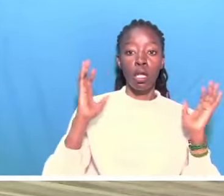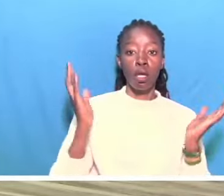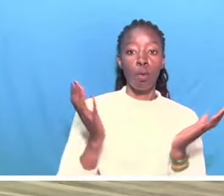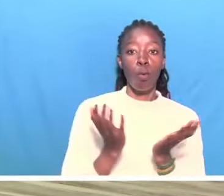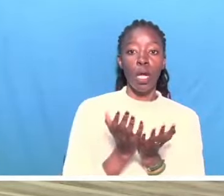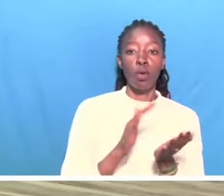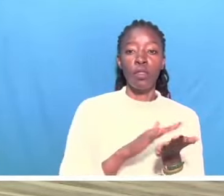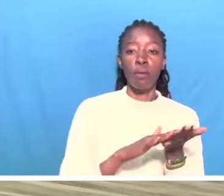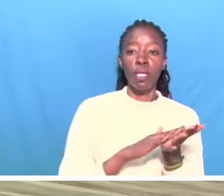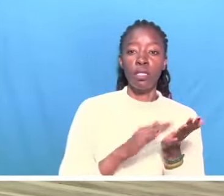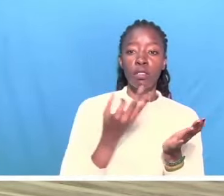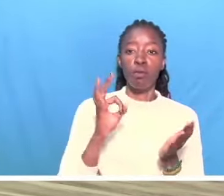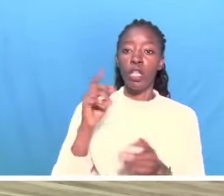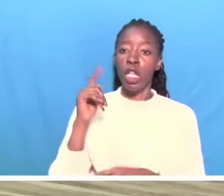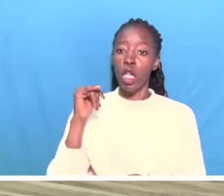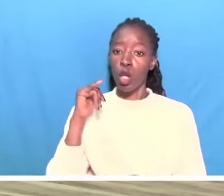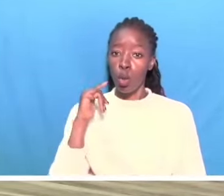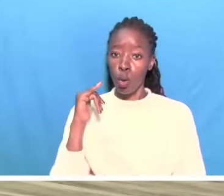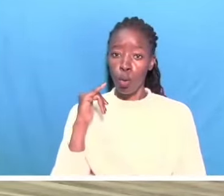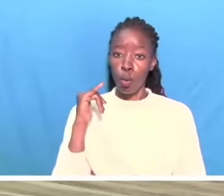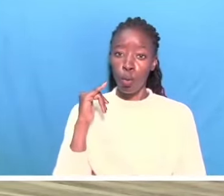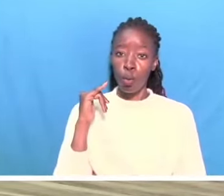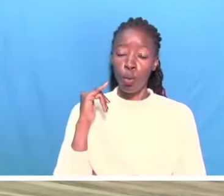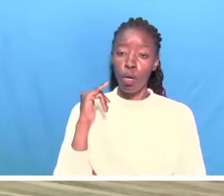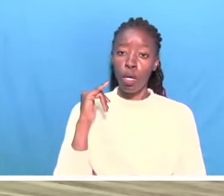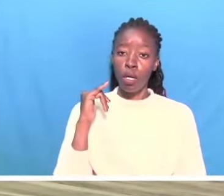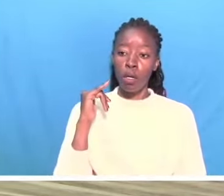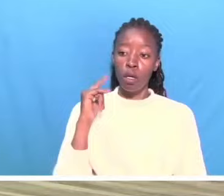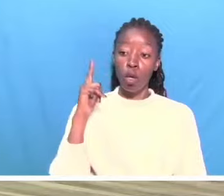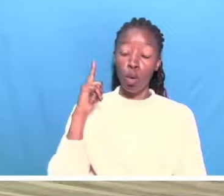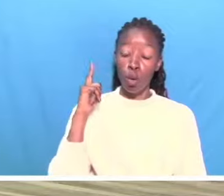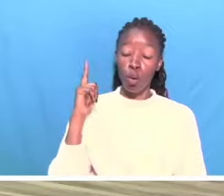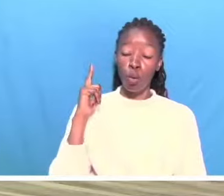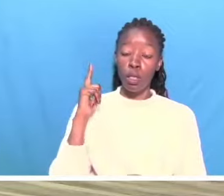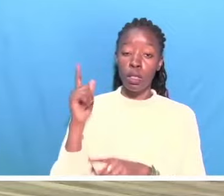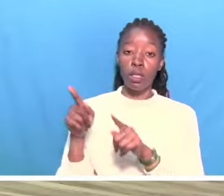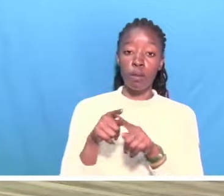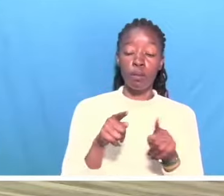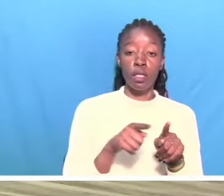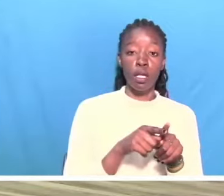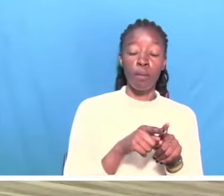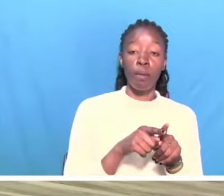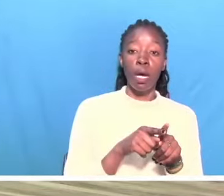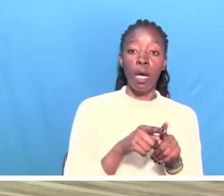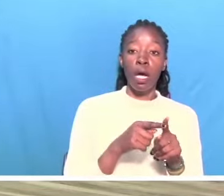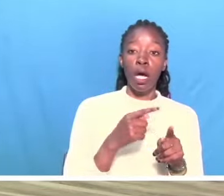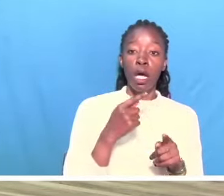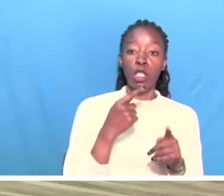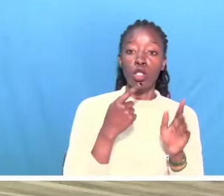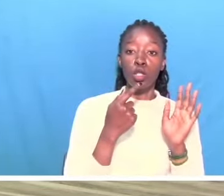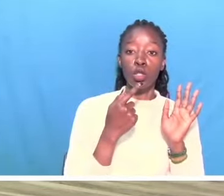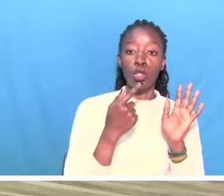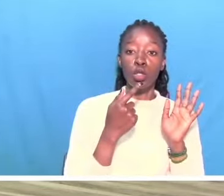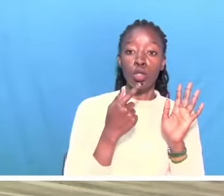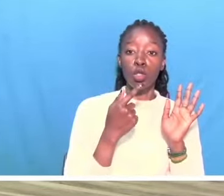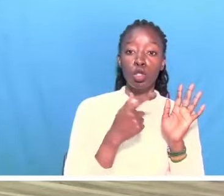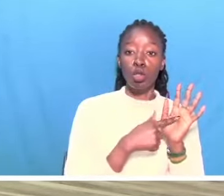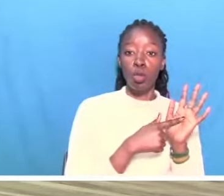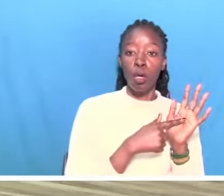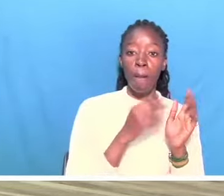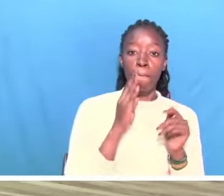of the law as interpreted by the Jews, not on the basis of the law as the